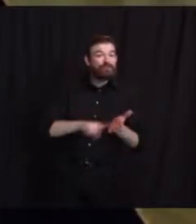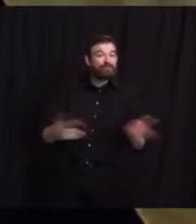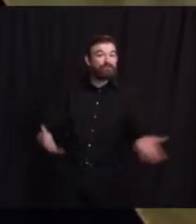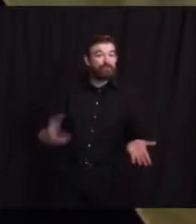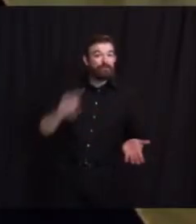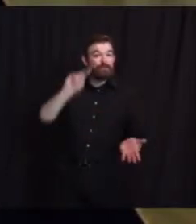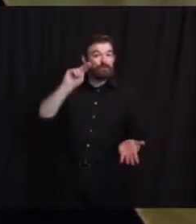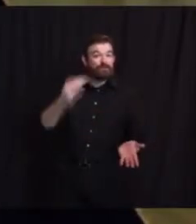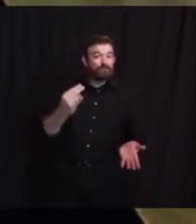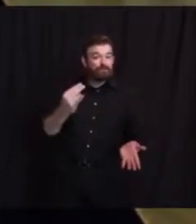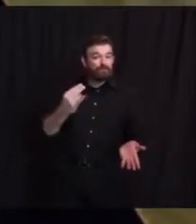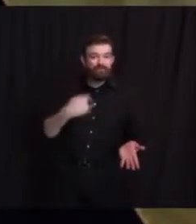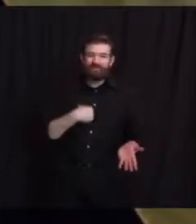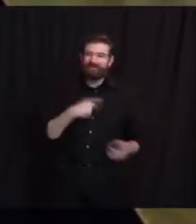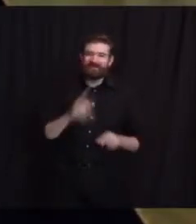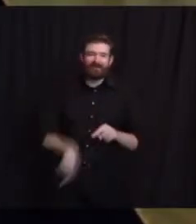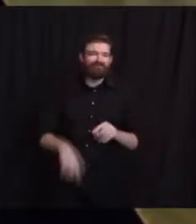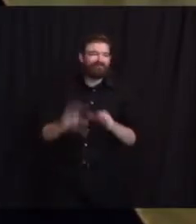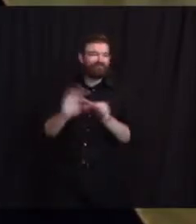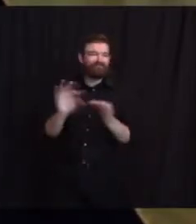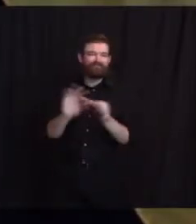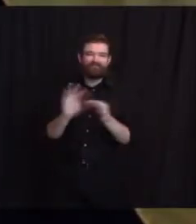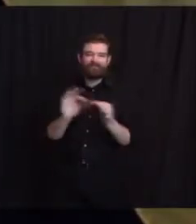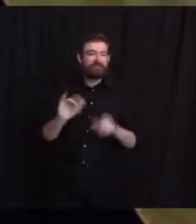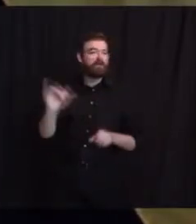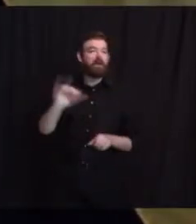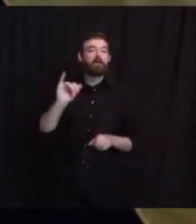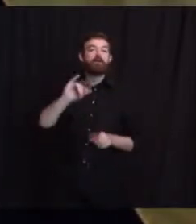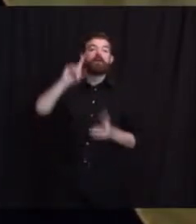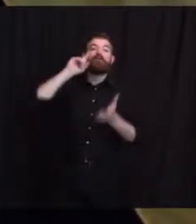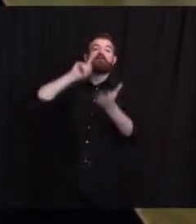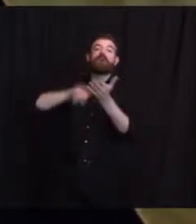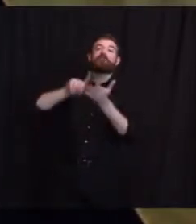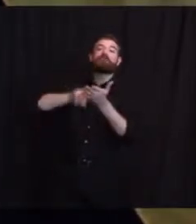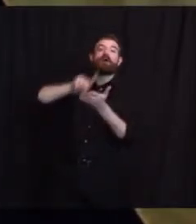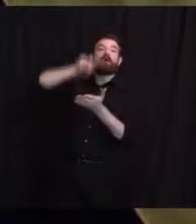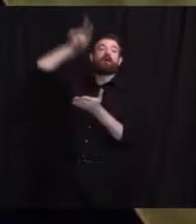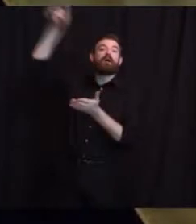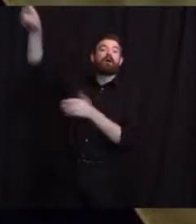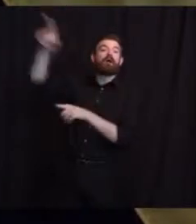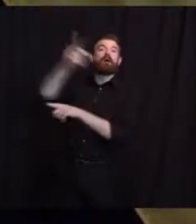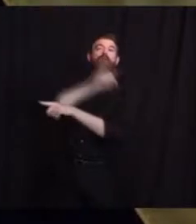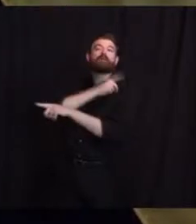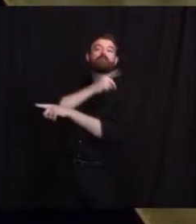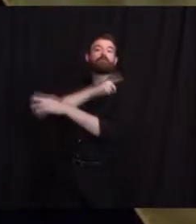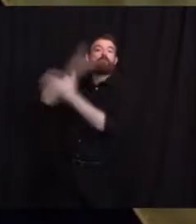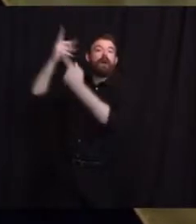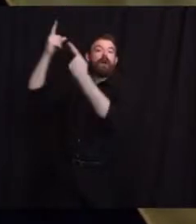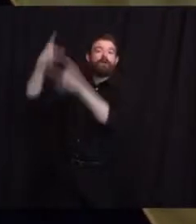that same position with regard to an investigation in another city in another state.